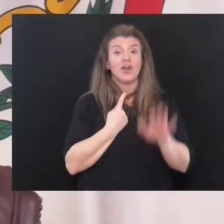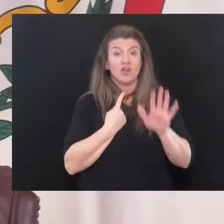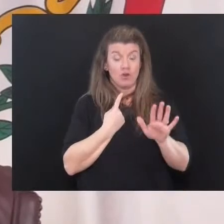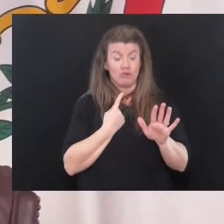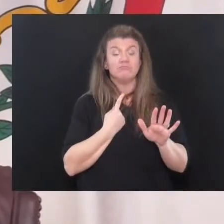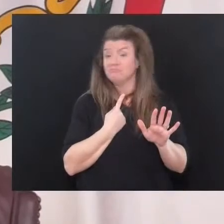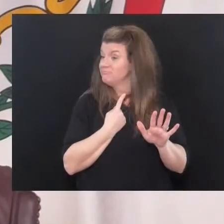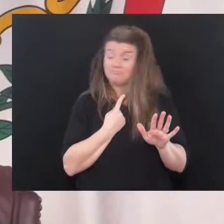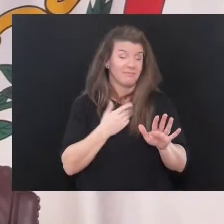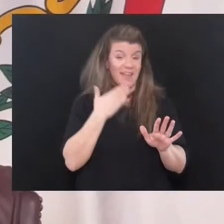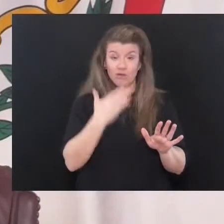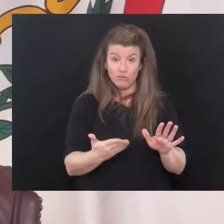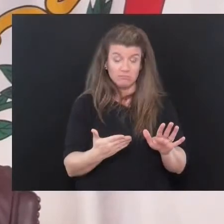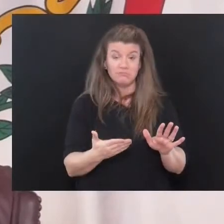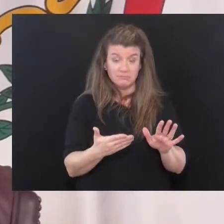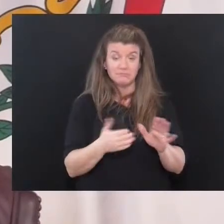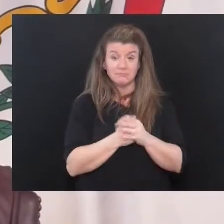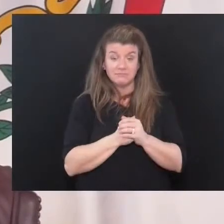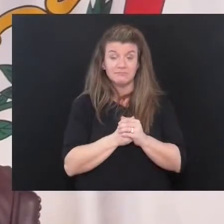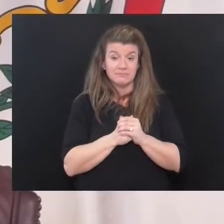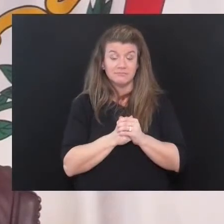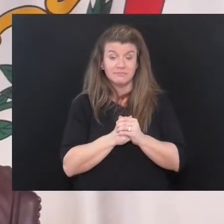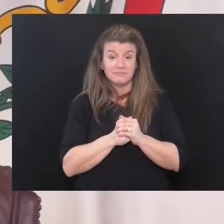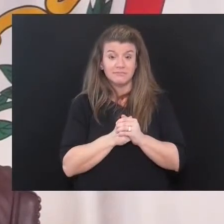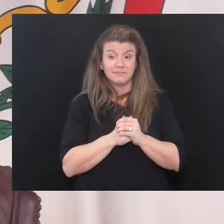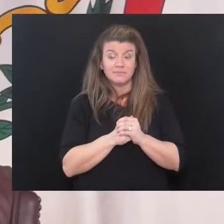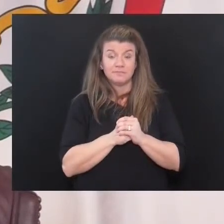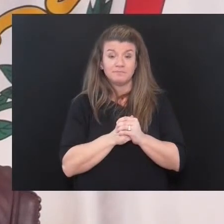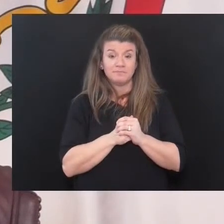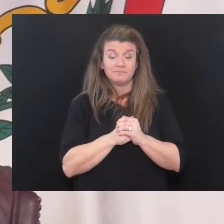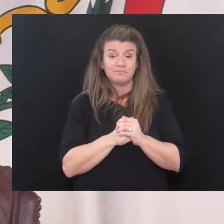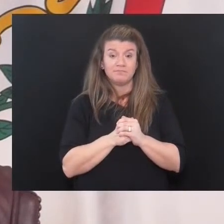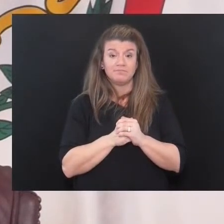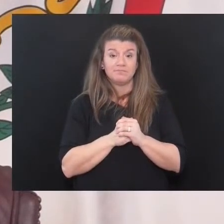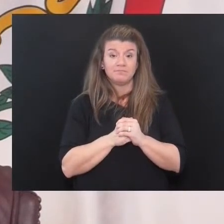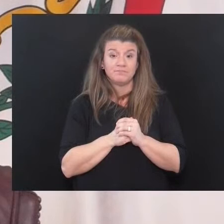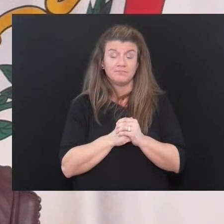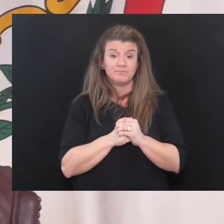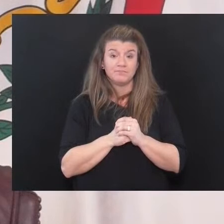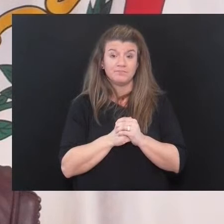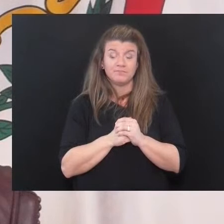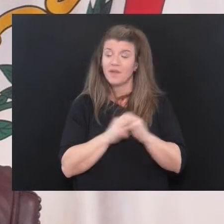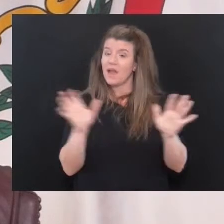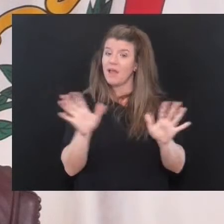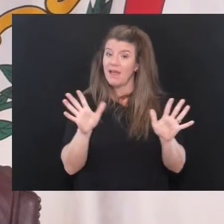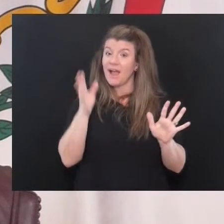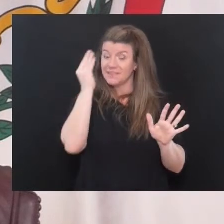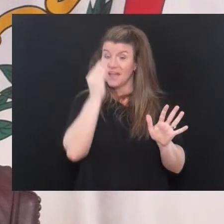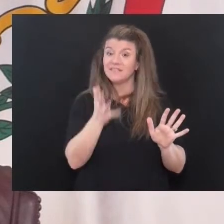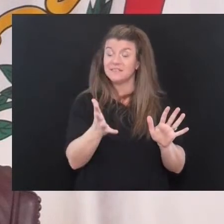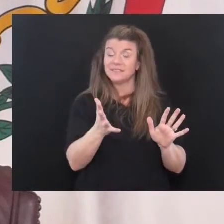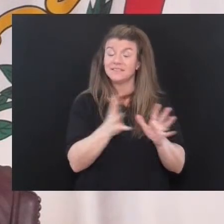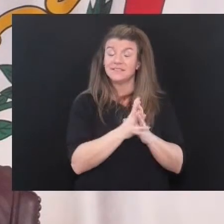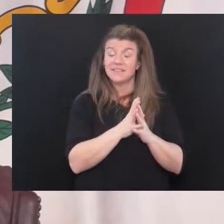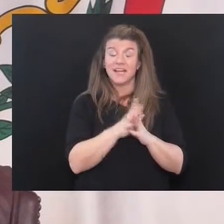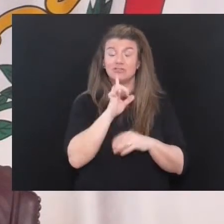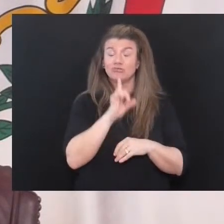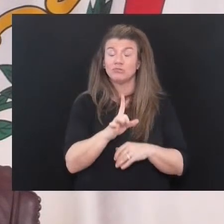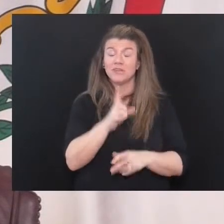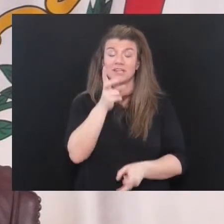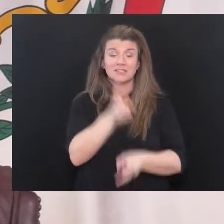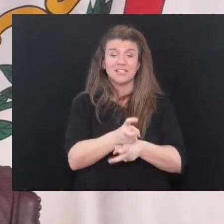questions. And so anyway, like I said, it's a